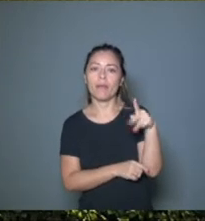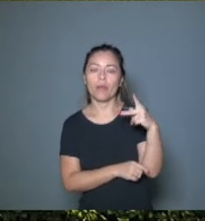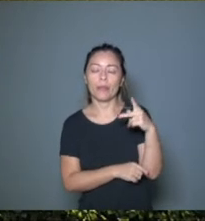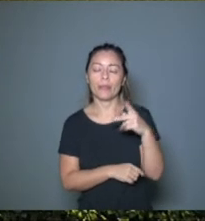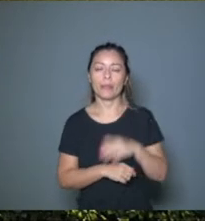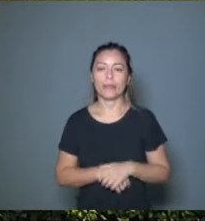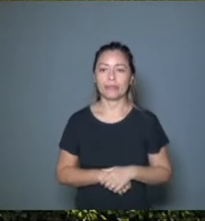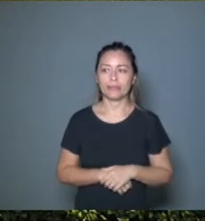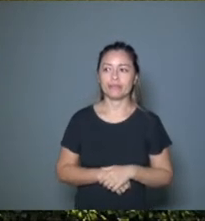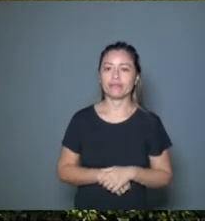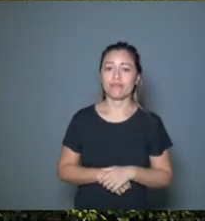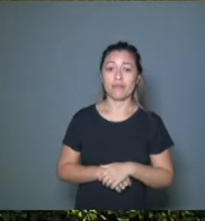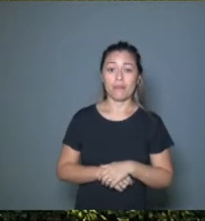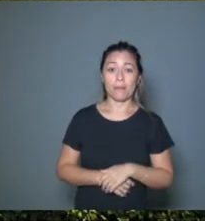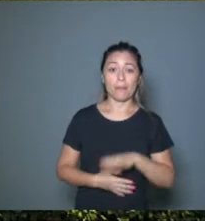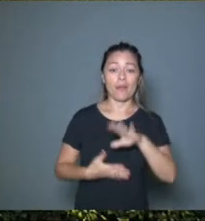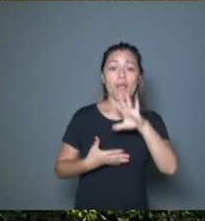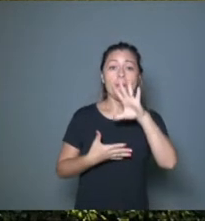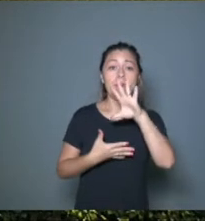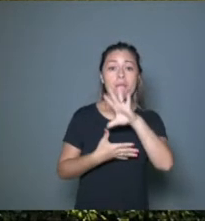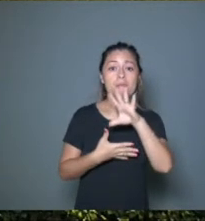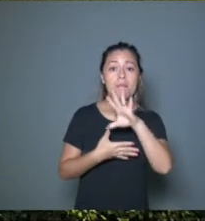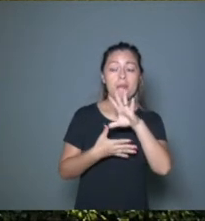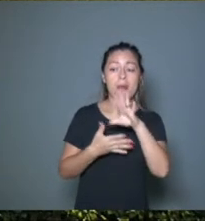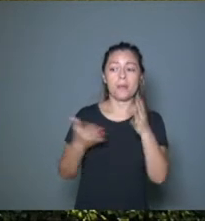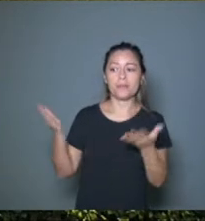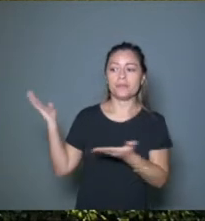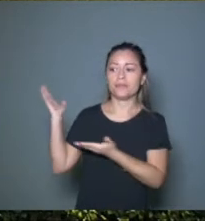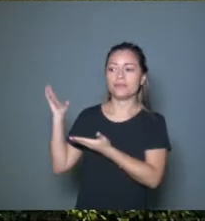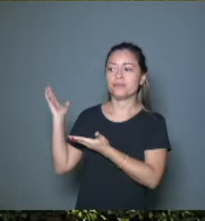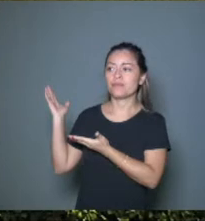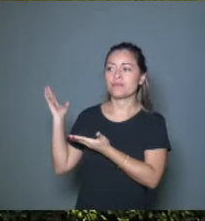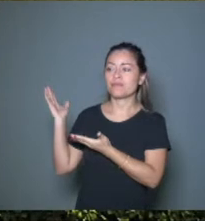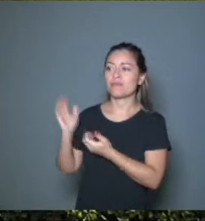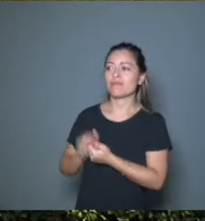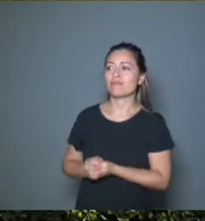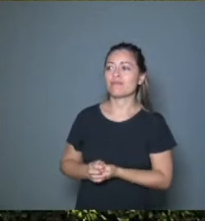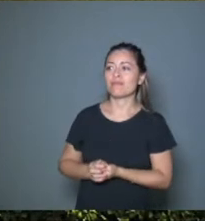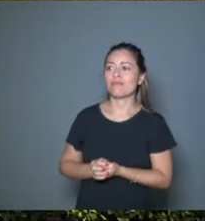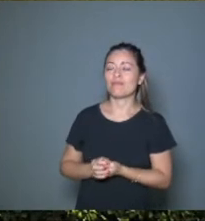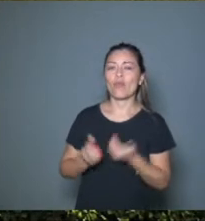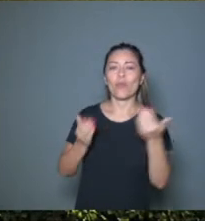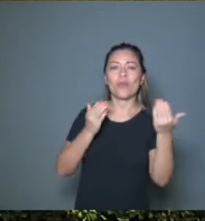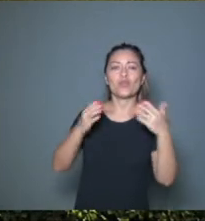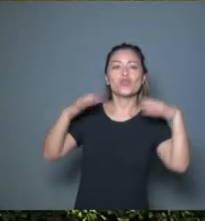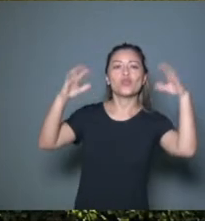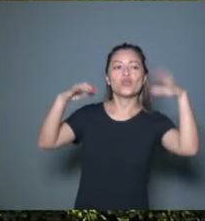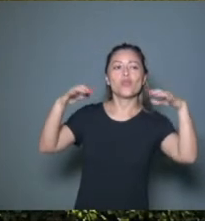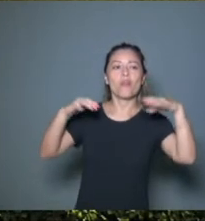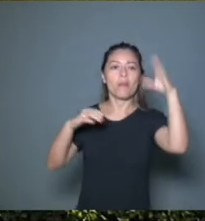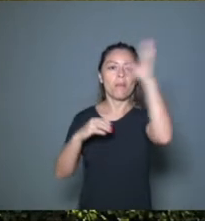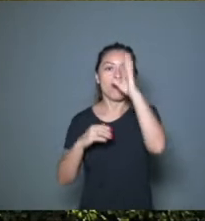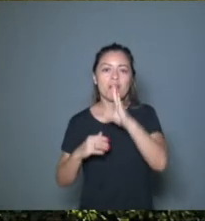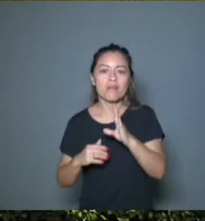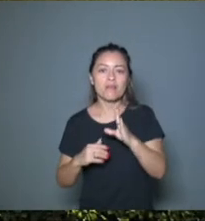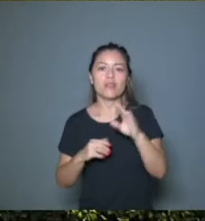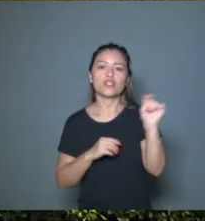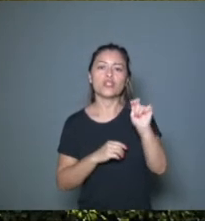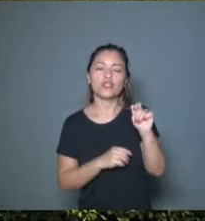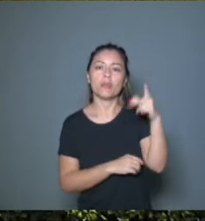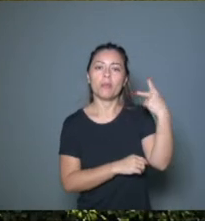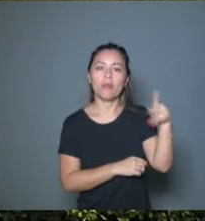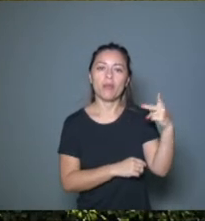season. This map shows the rainfall in January in Brazil. I do not have the map